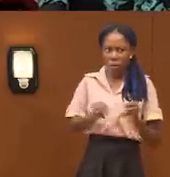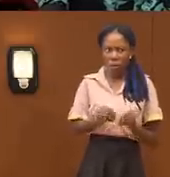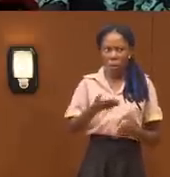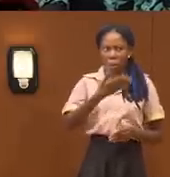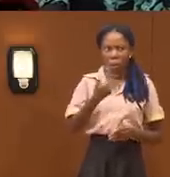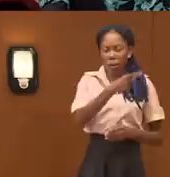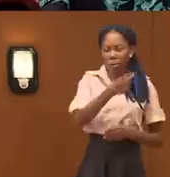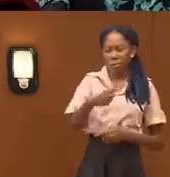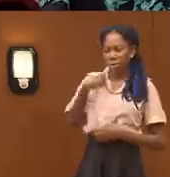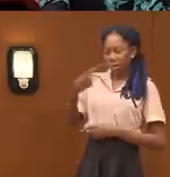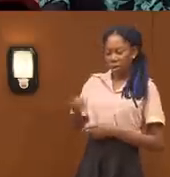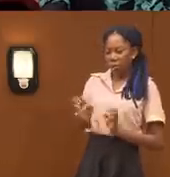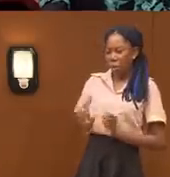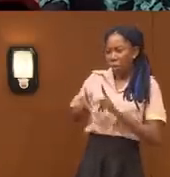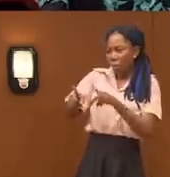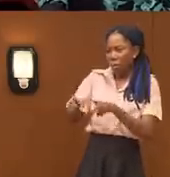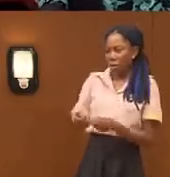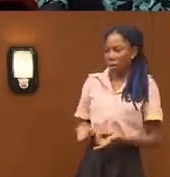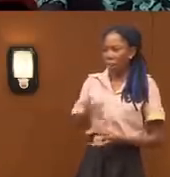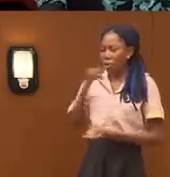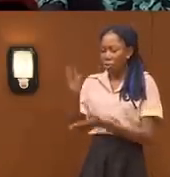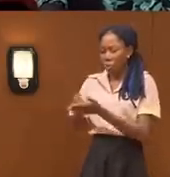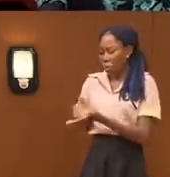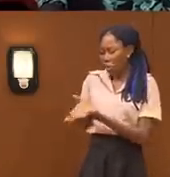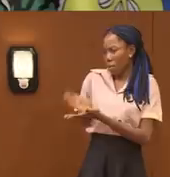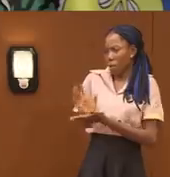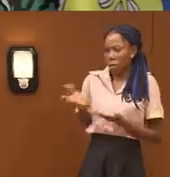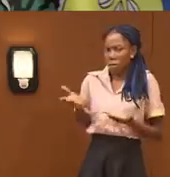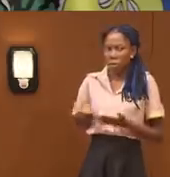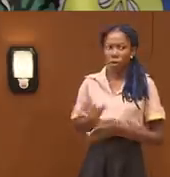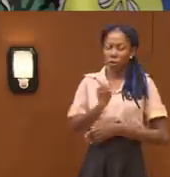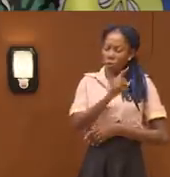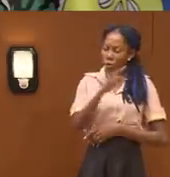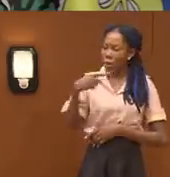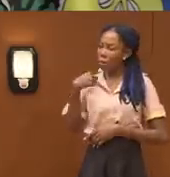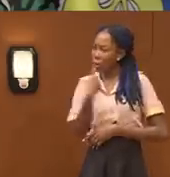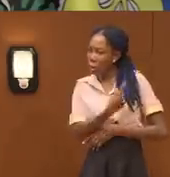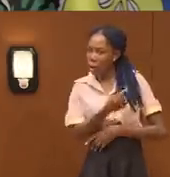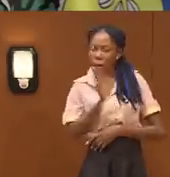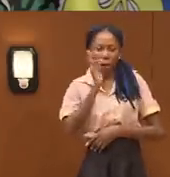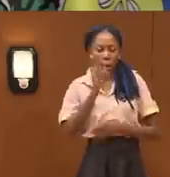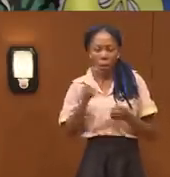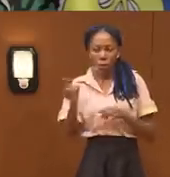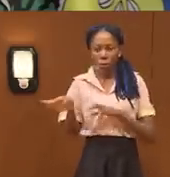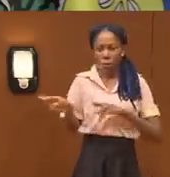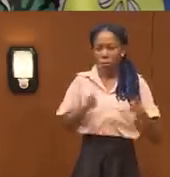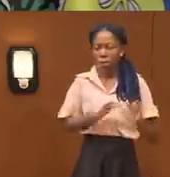it's just a privilege. It's not your right. Do you understand? I understand. So let me know when you want to leave.